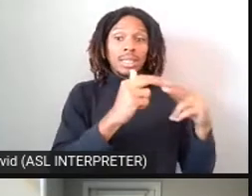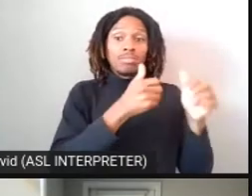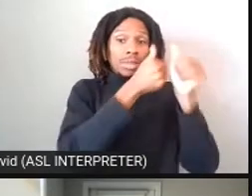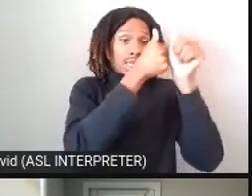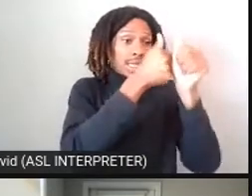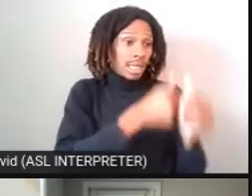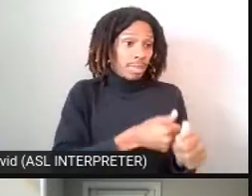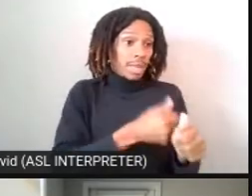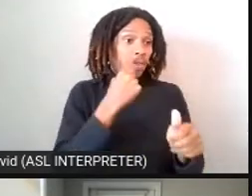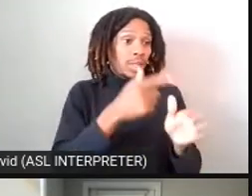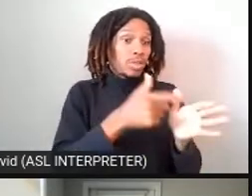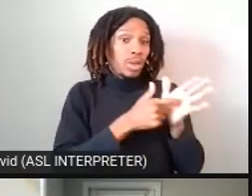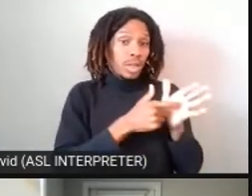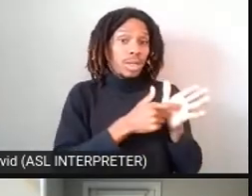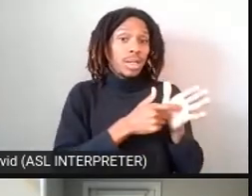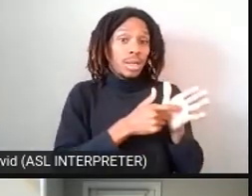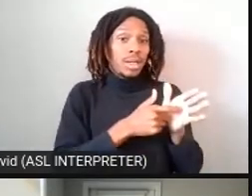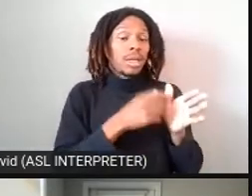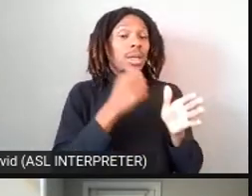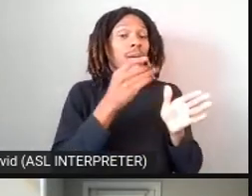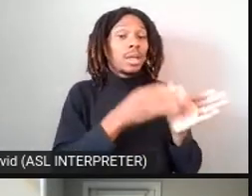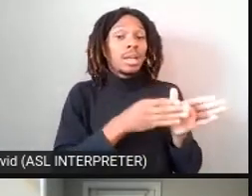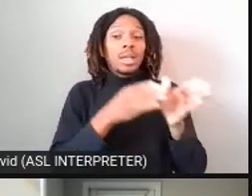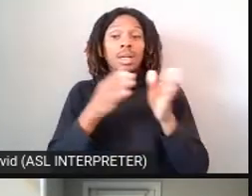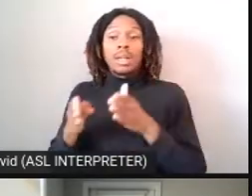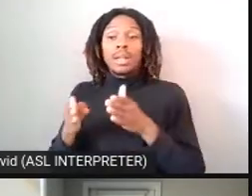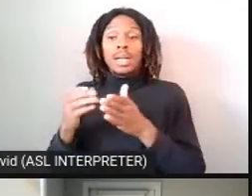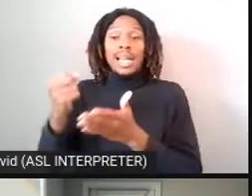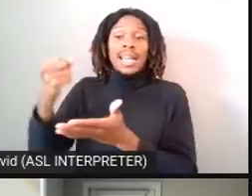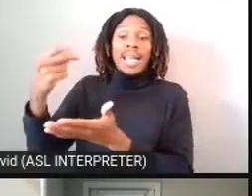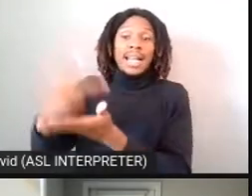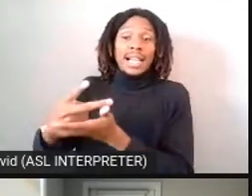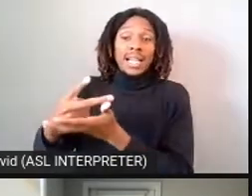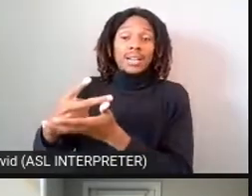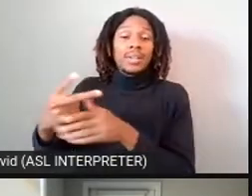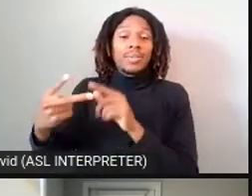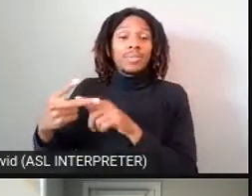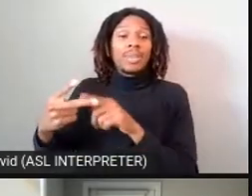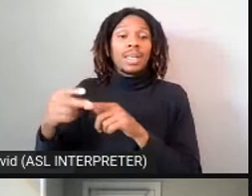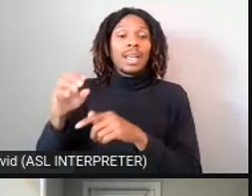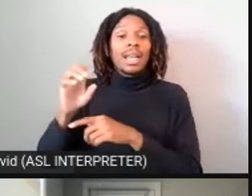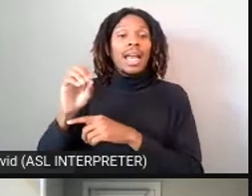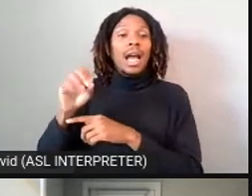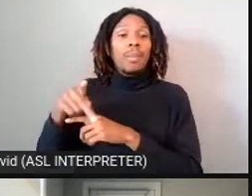this requirement. In terms of the clearance, this outpost rack is